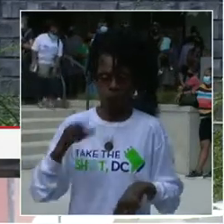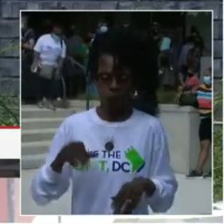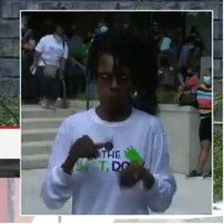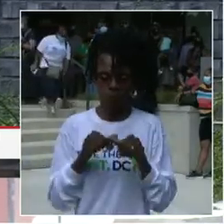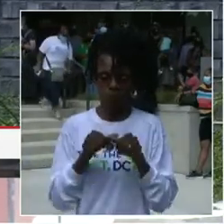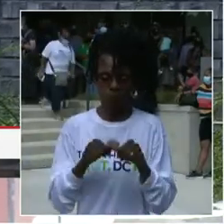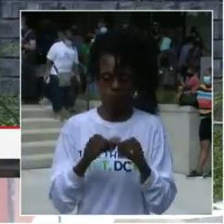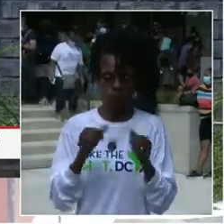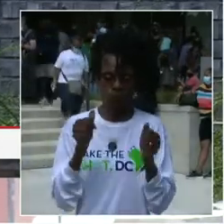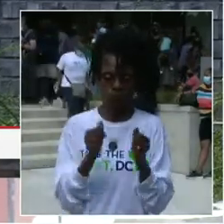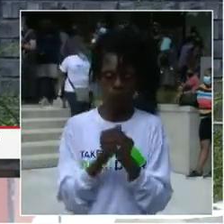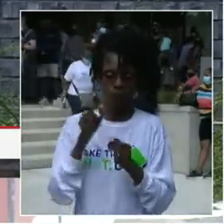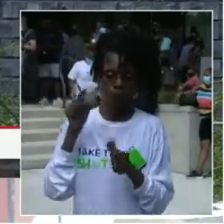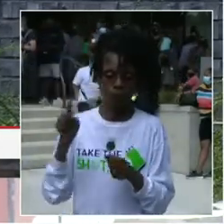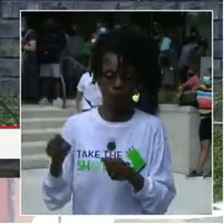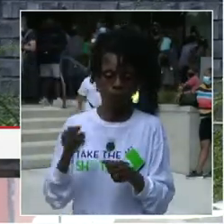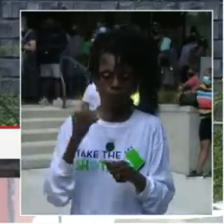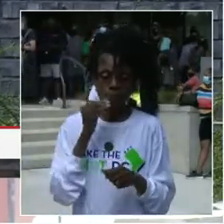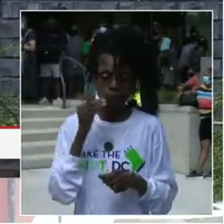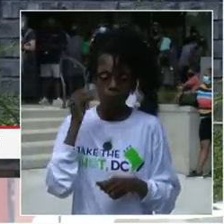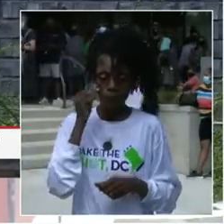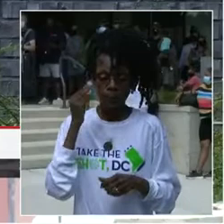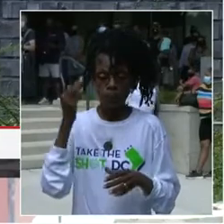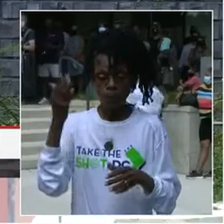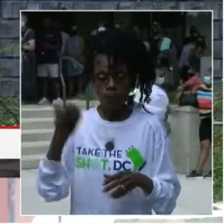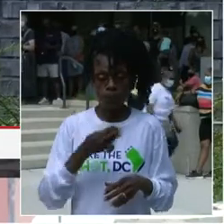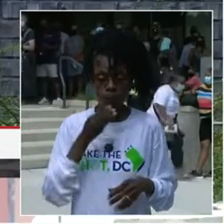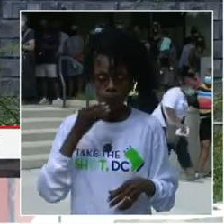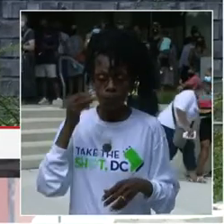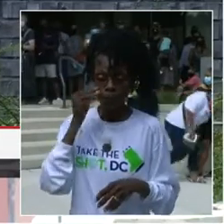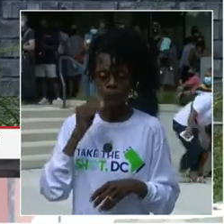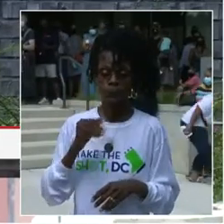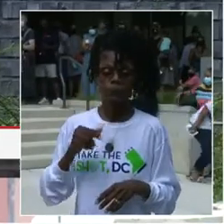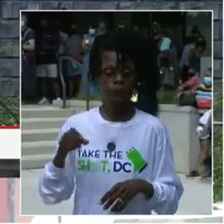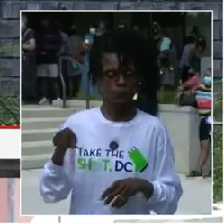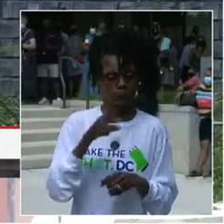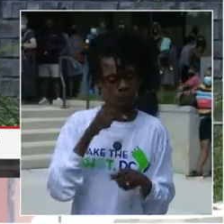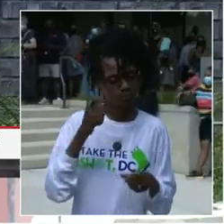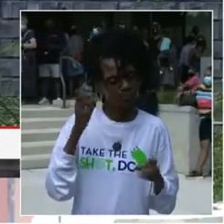Welcome home, Achievers. Welcome to our new home.